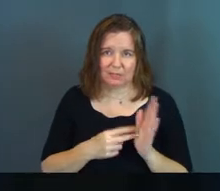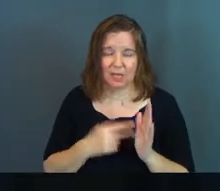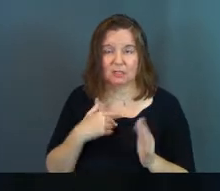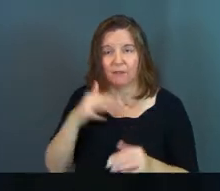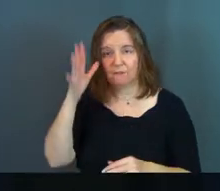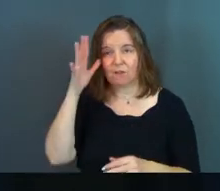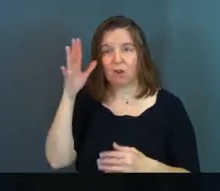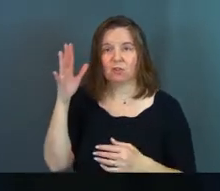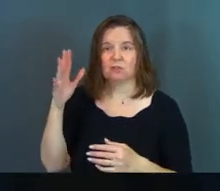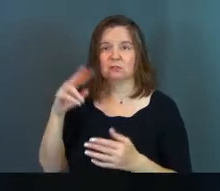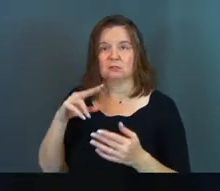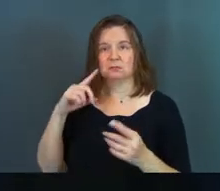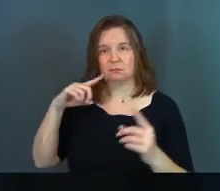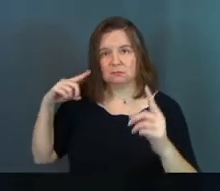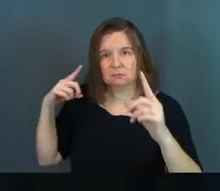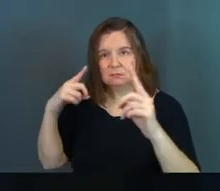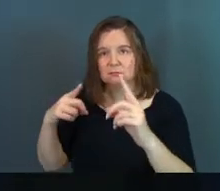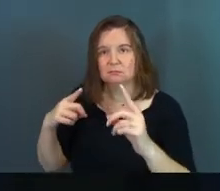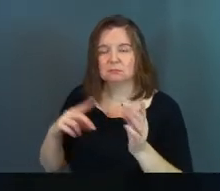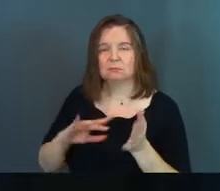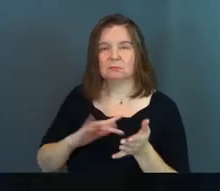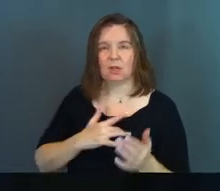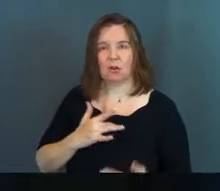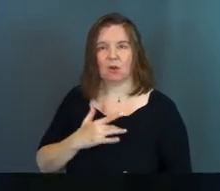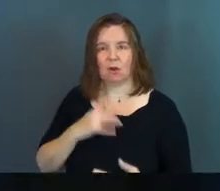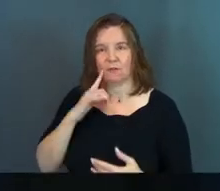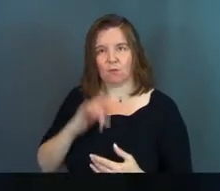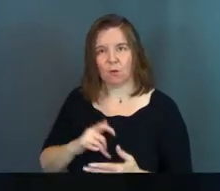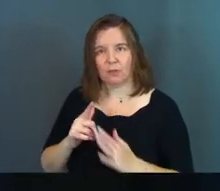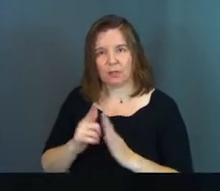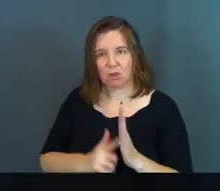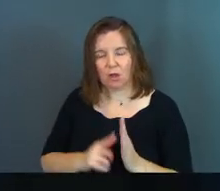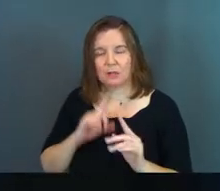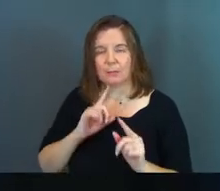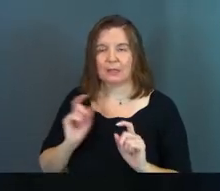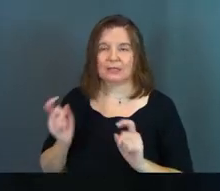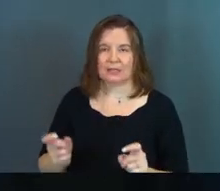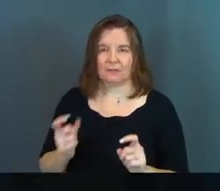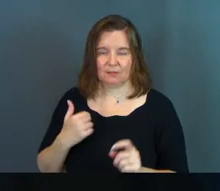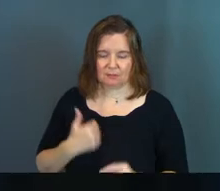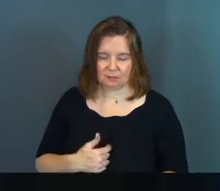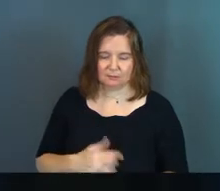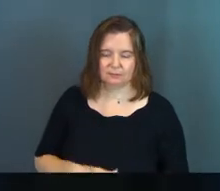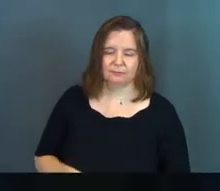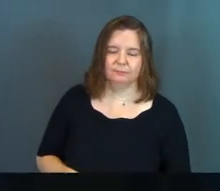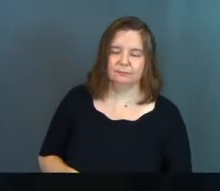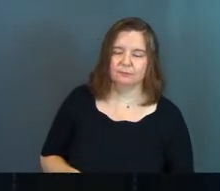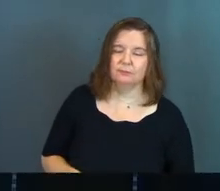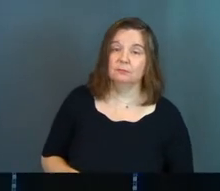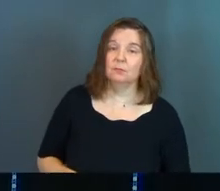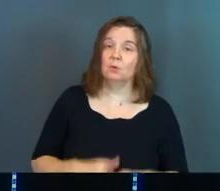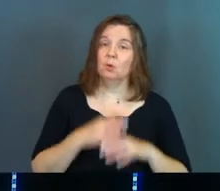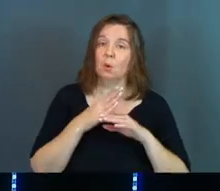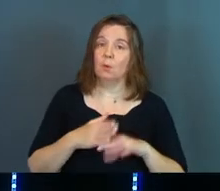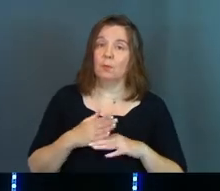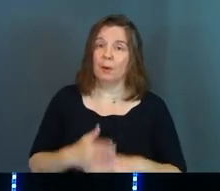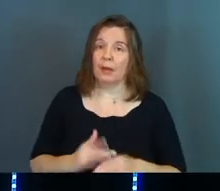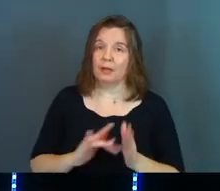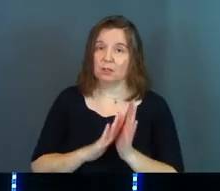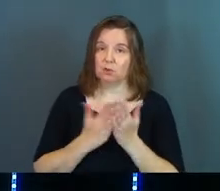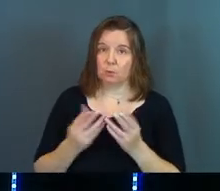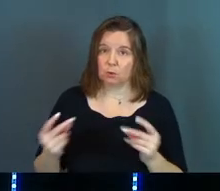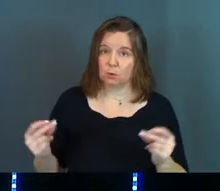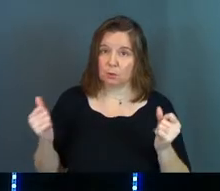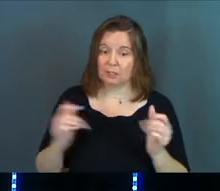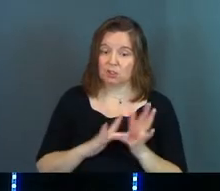the Father's heart, or the Father's intention and heart for the laws, for these commands that he has given us. So just break down this passage of scripture